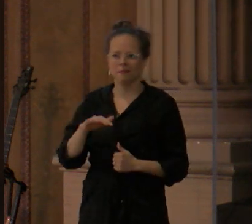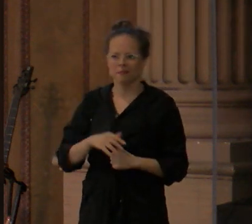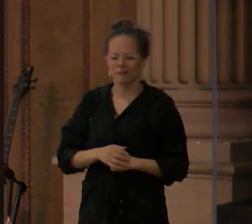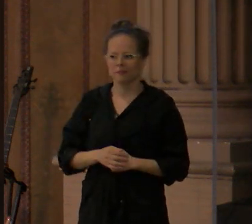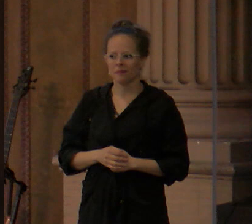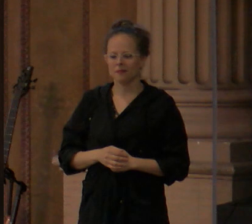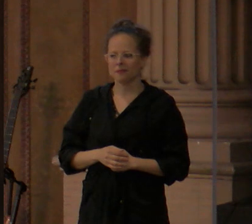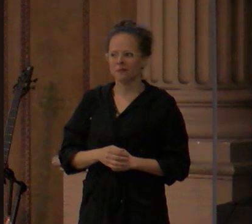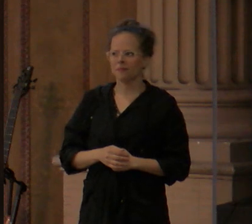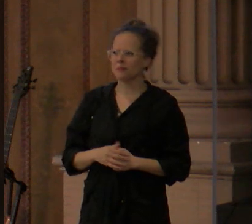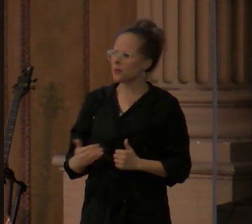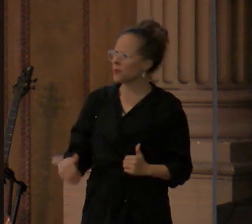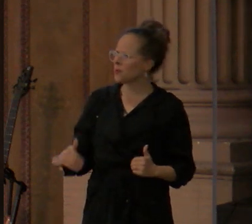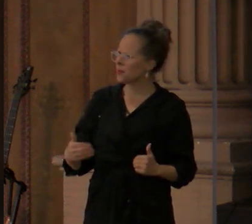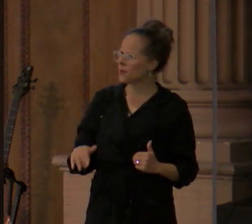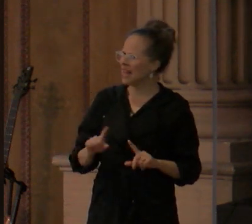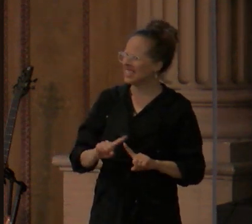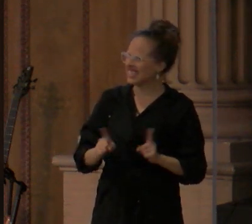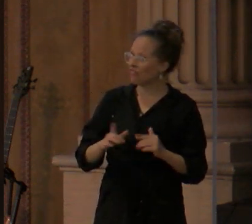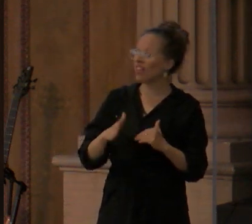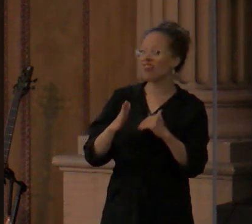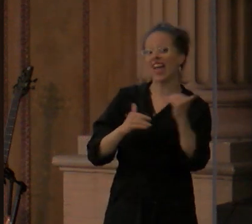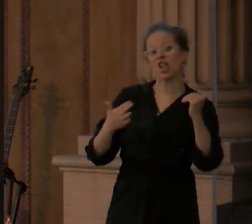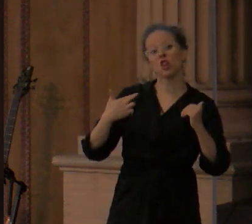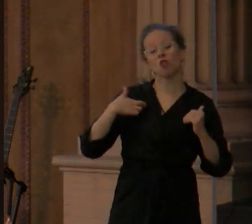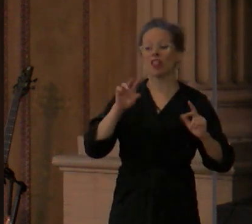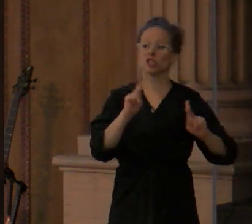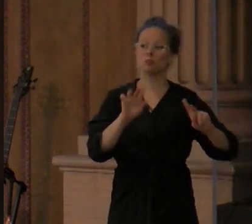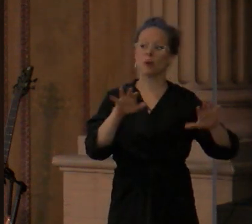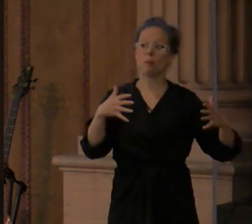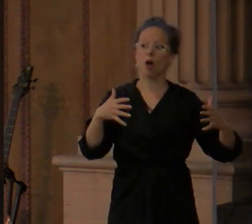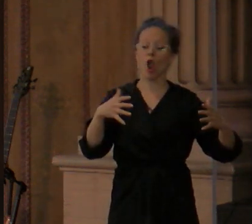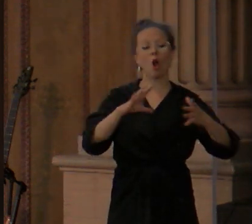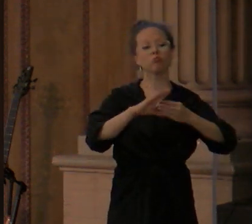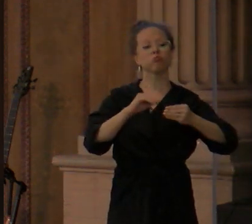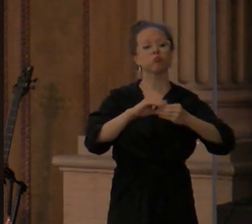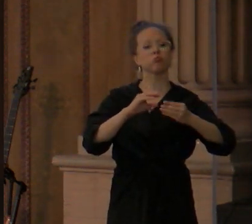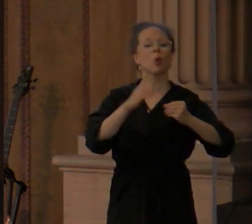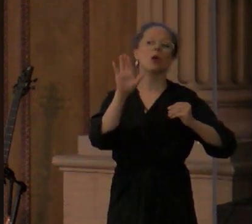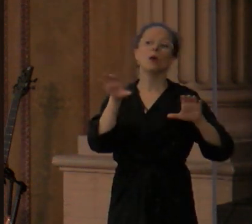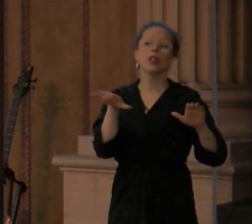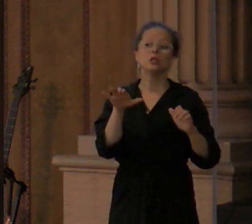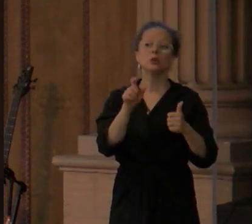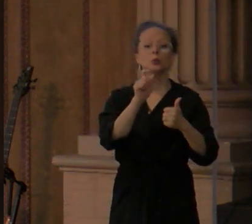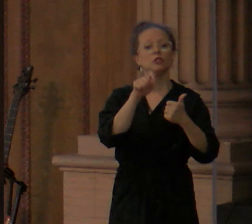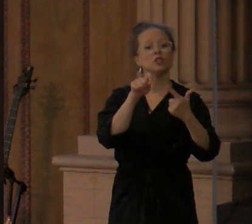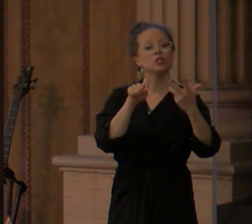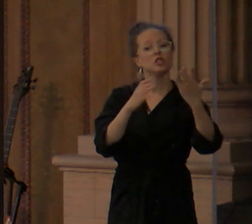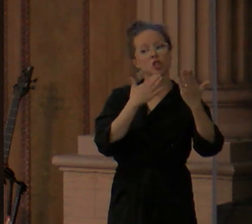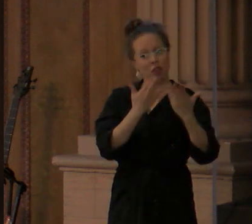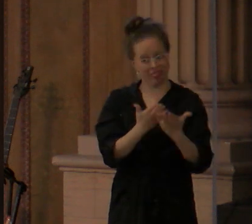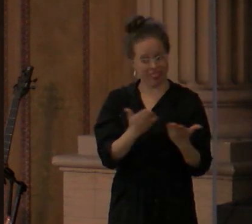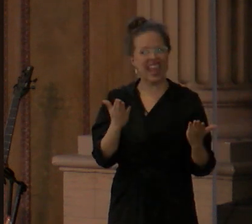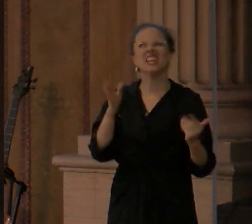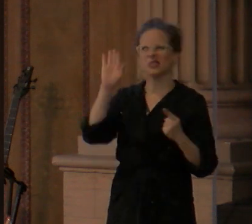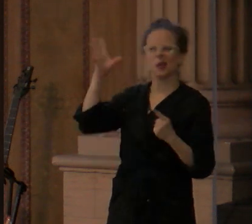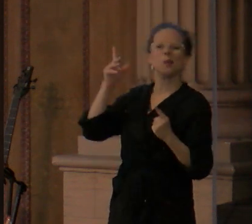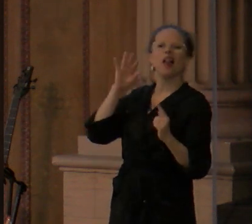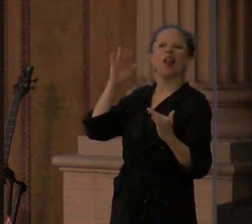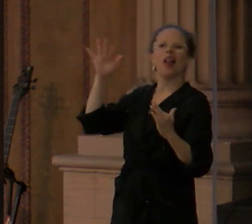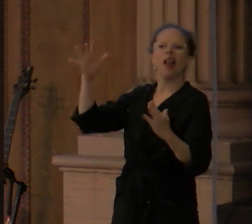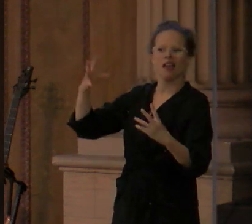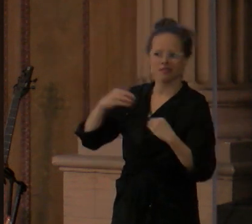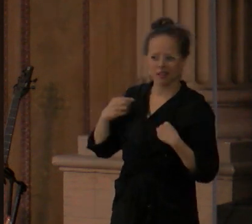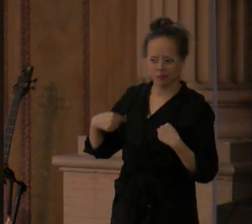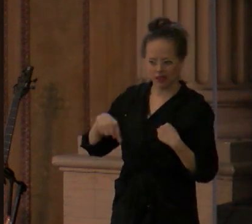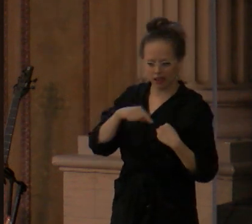And this is so different than the religious message that says, we're going to do good things to get God to accept us. You as much over the next few months